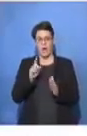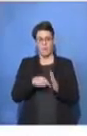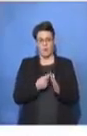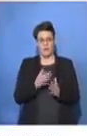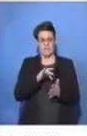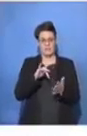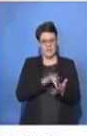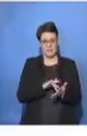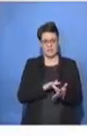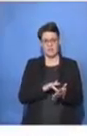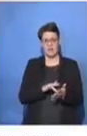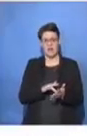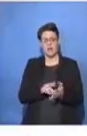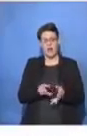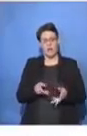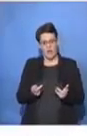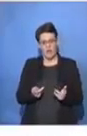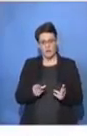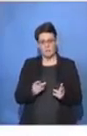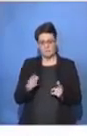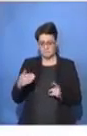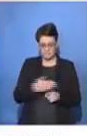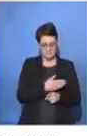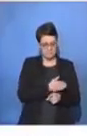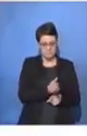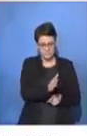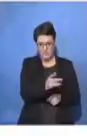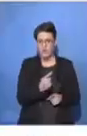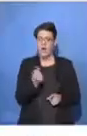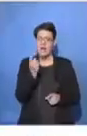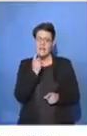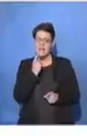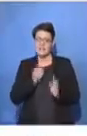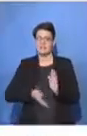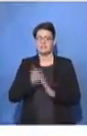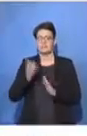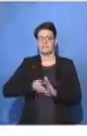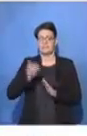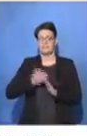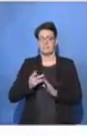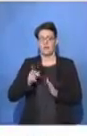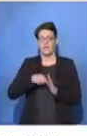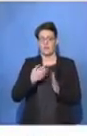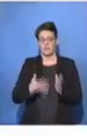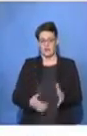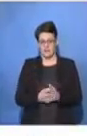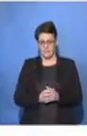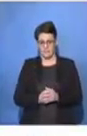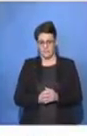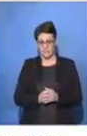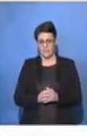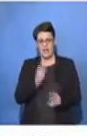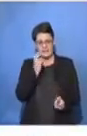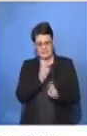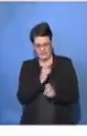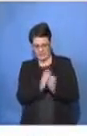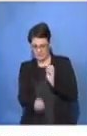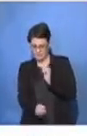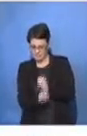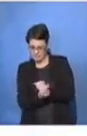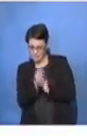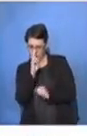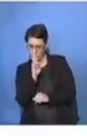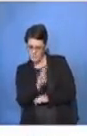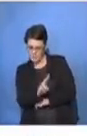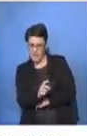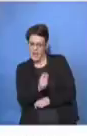stations were laid out in a manner that allowed for easy flow of voters. Difficulties were observed, however,